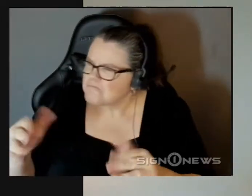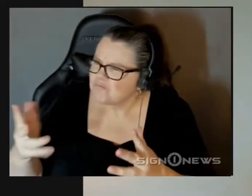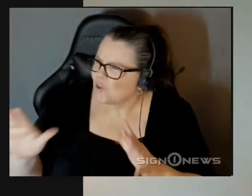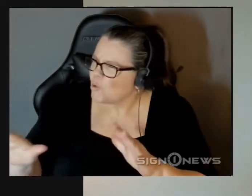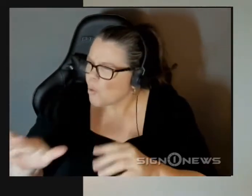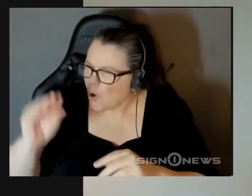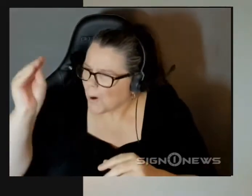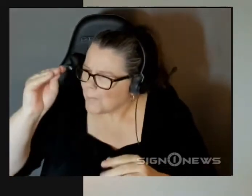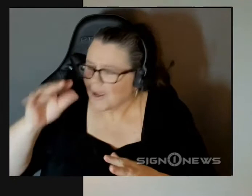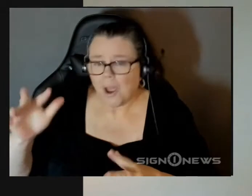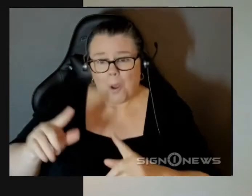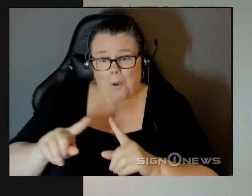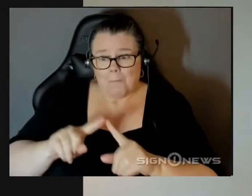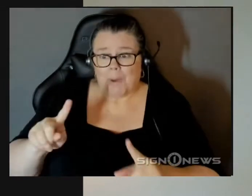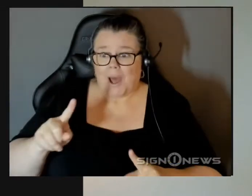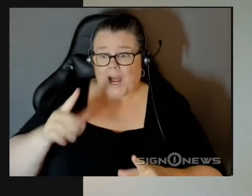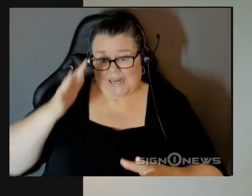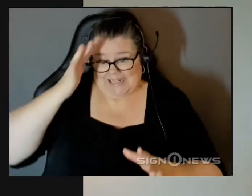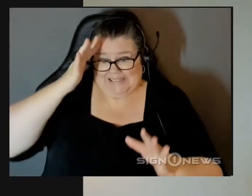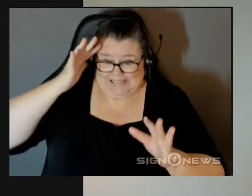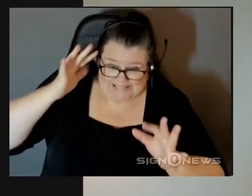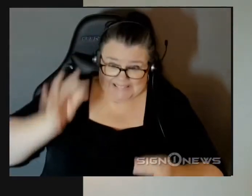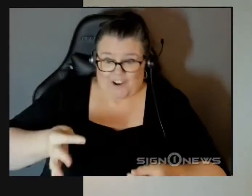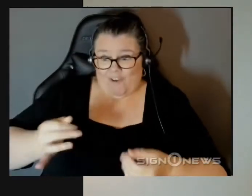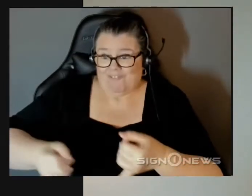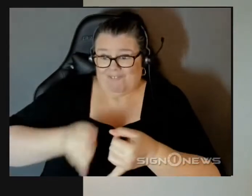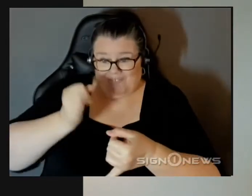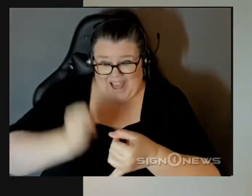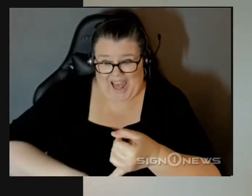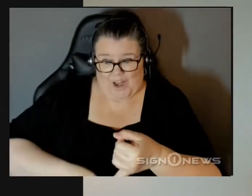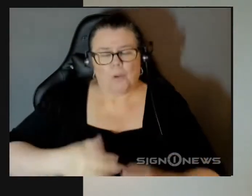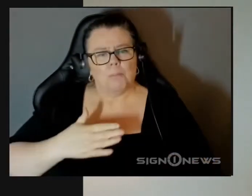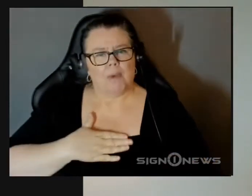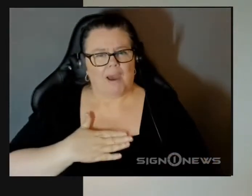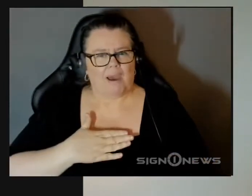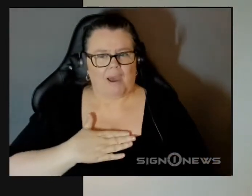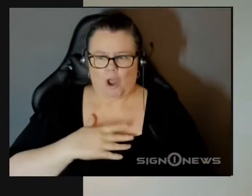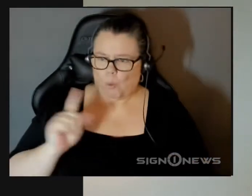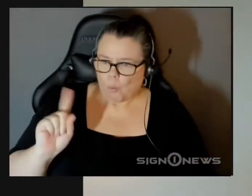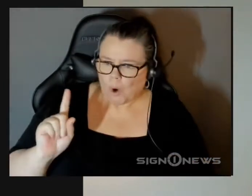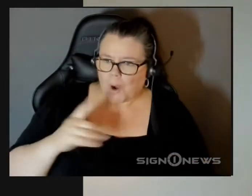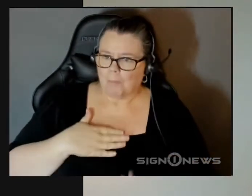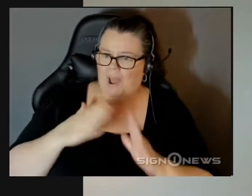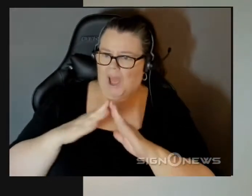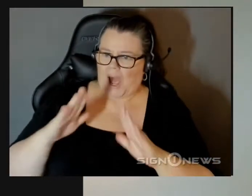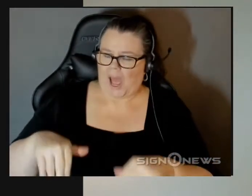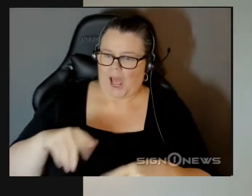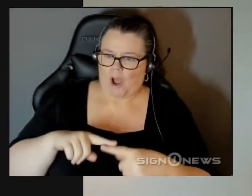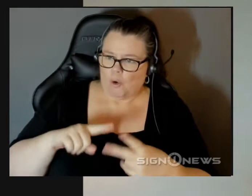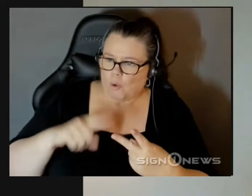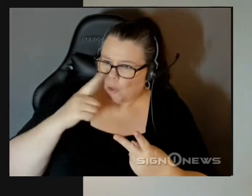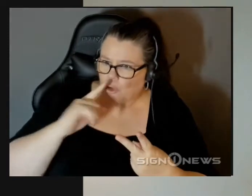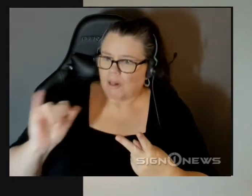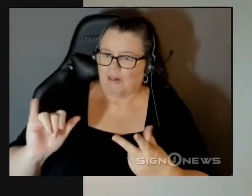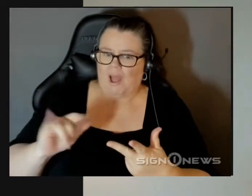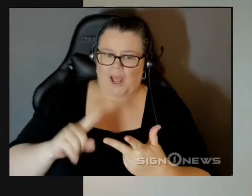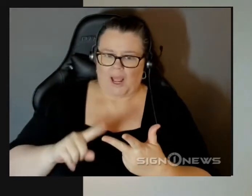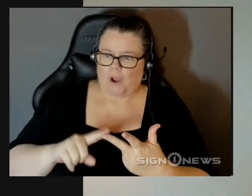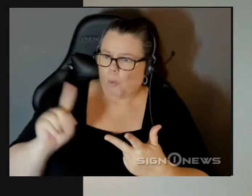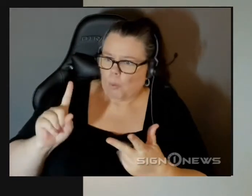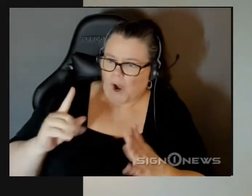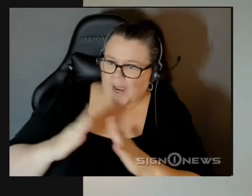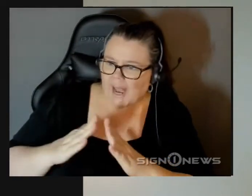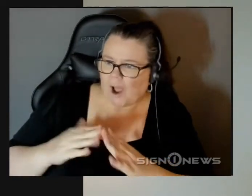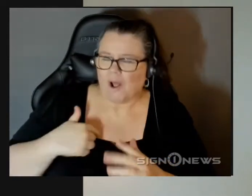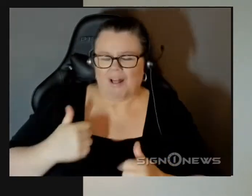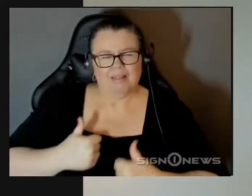in. And so, yeah, those are how I define those terms. I'm happy to have colleagues jump in.